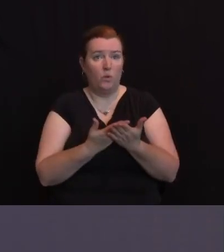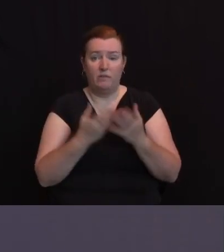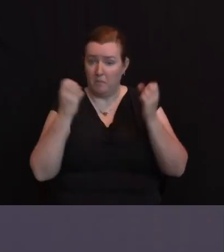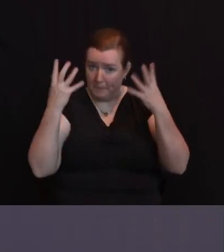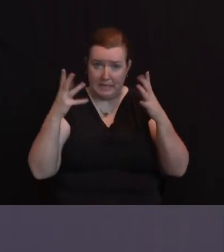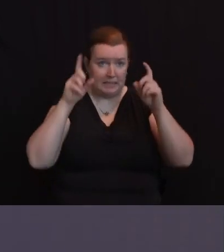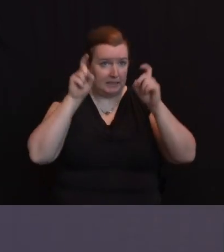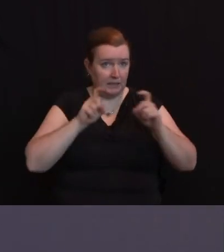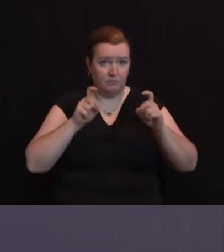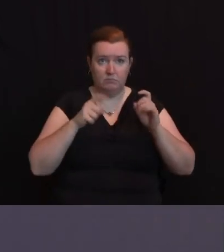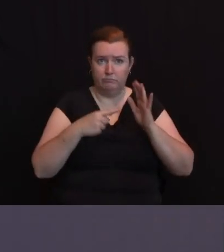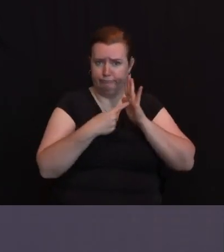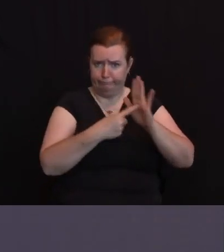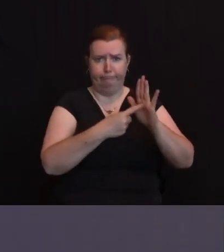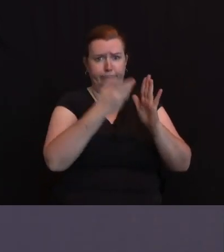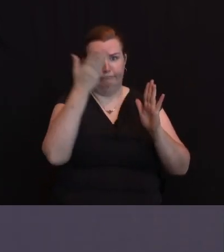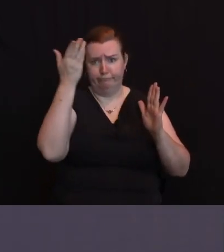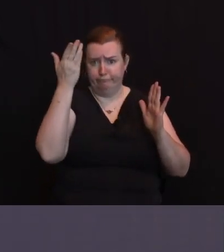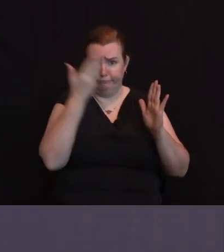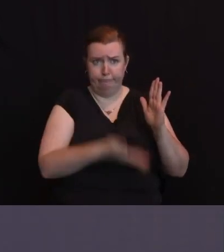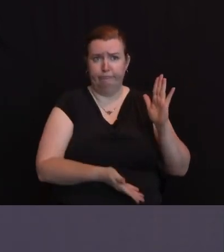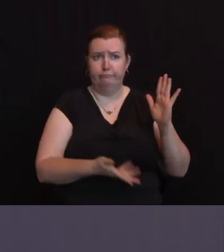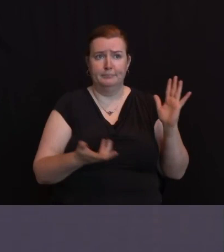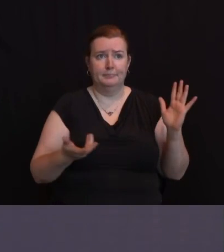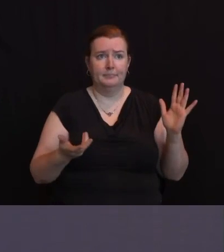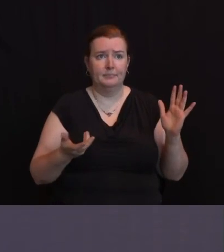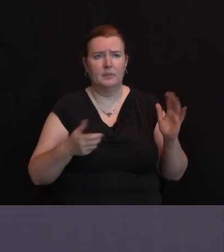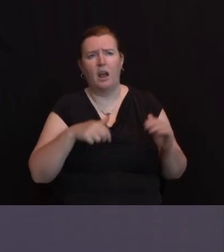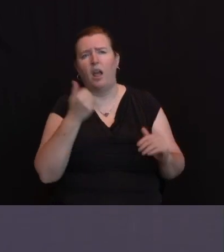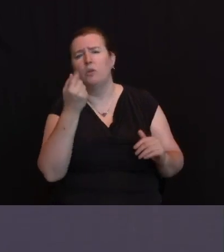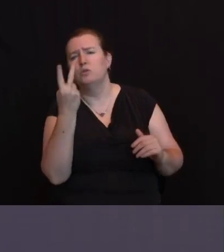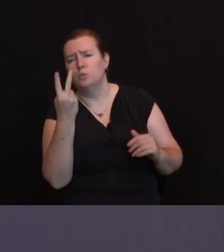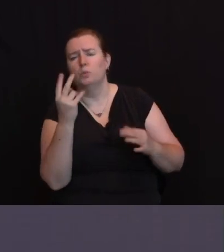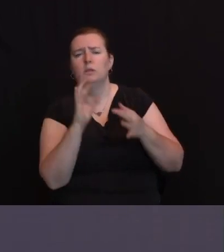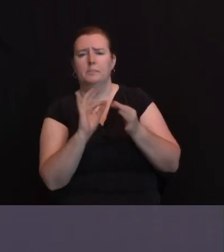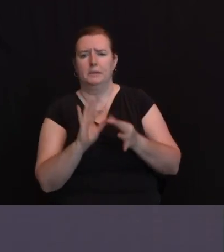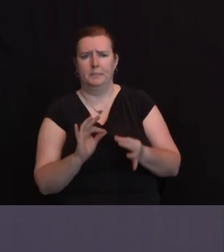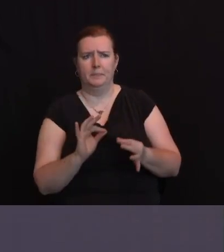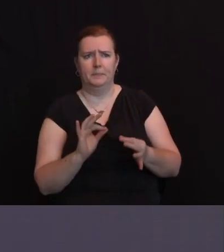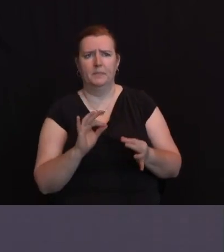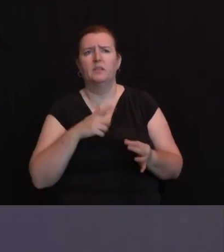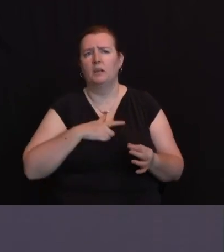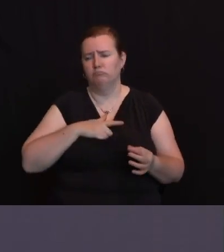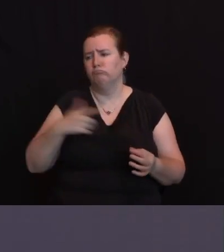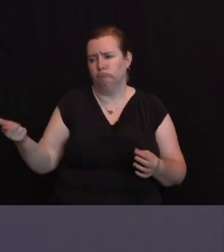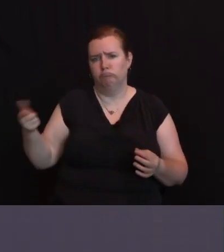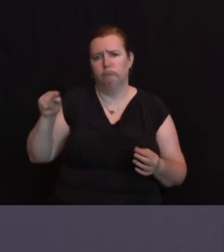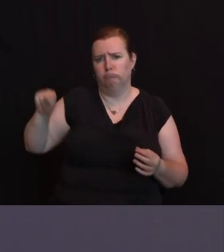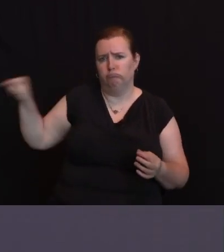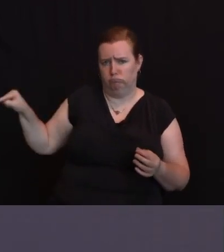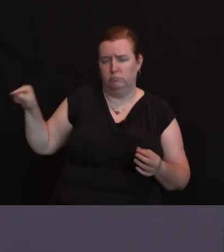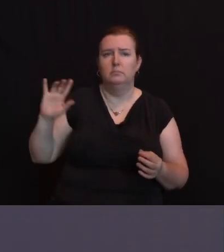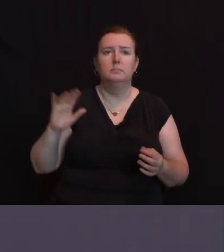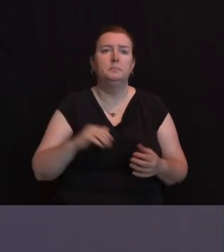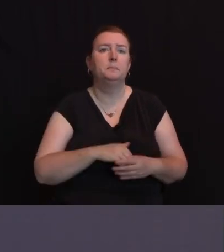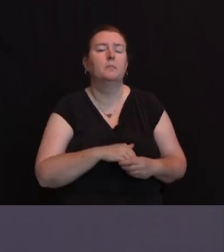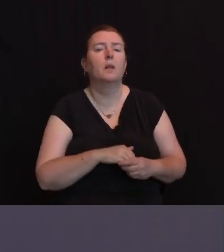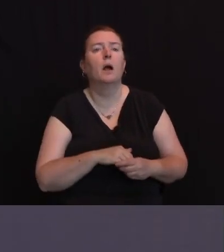I'll address the other two comments briefly, and then maybe ask you folks to come in on that.